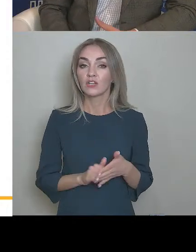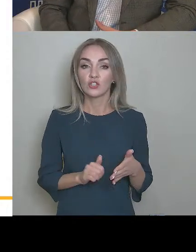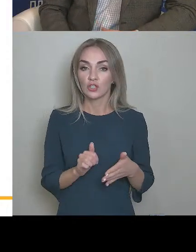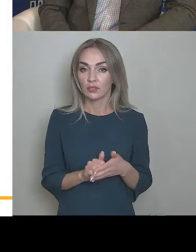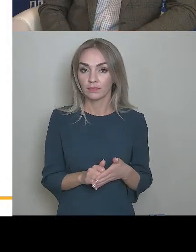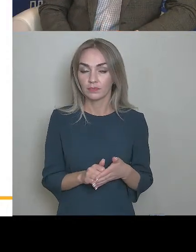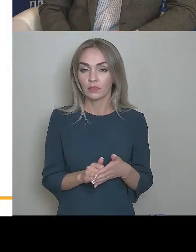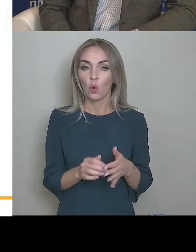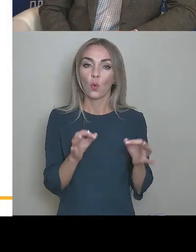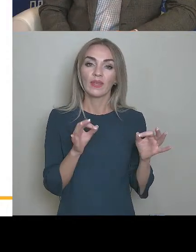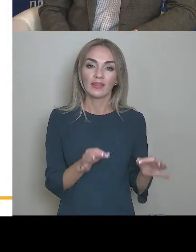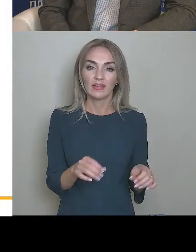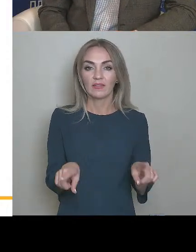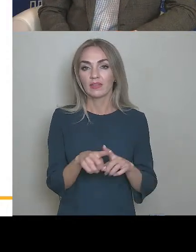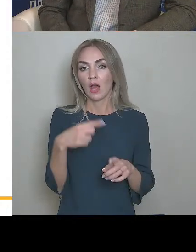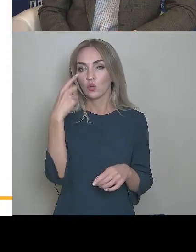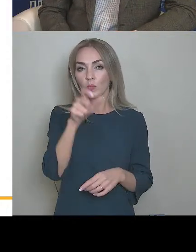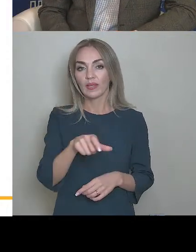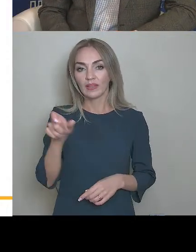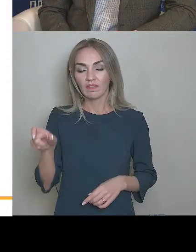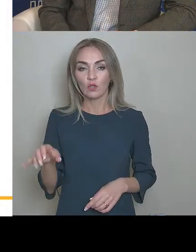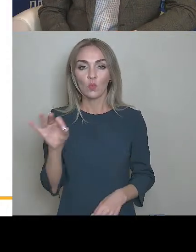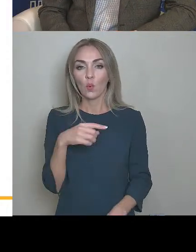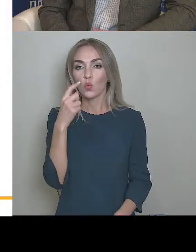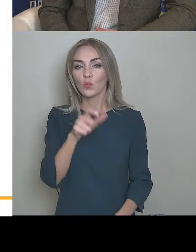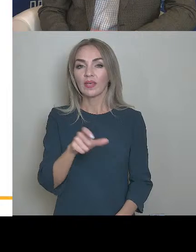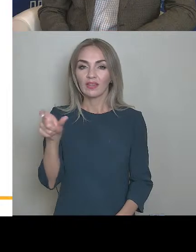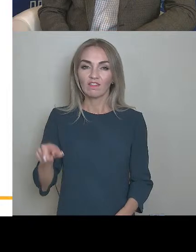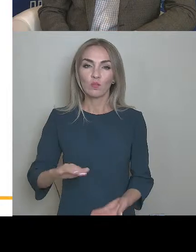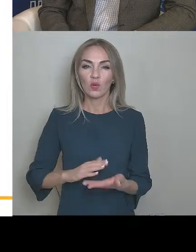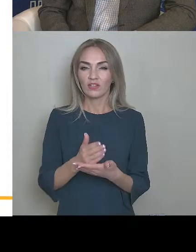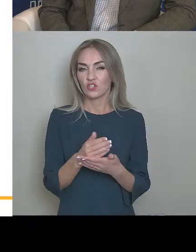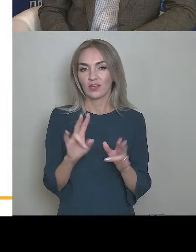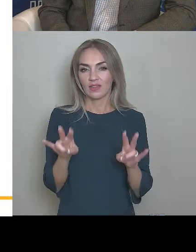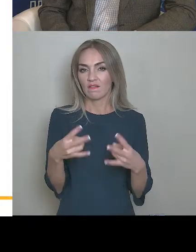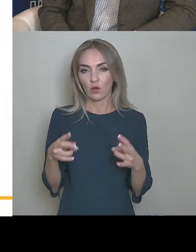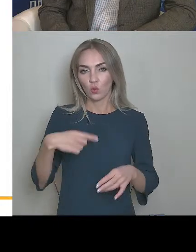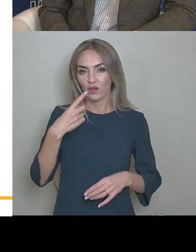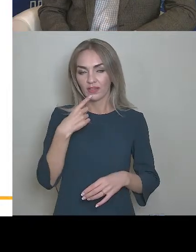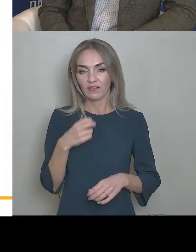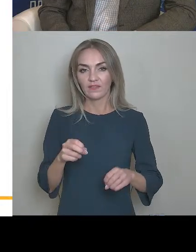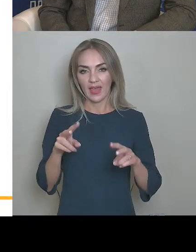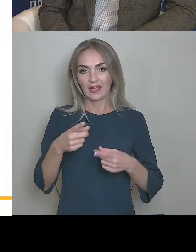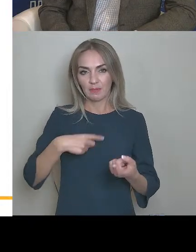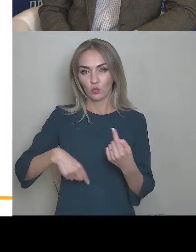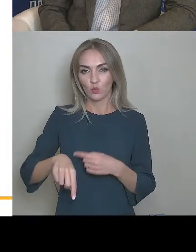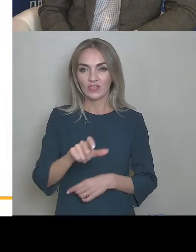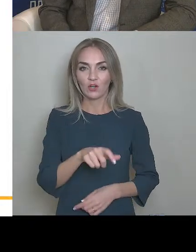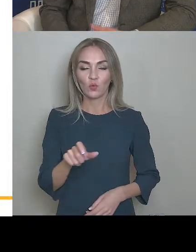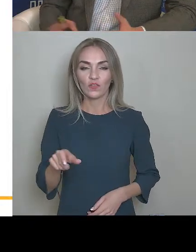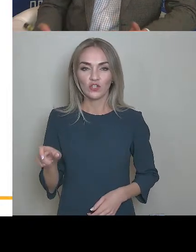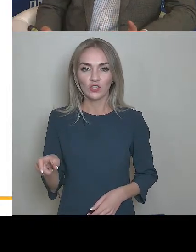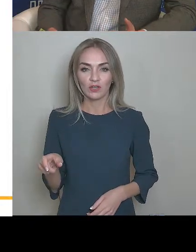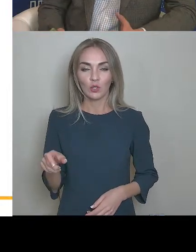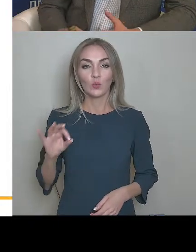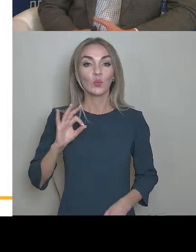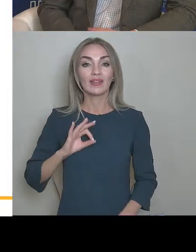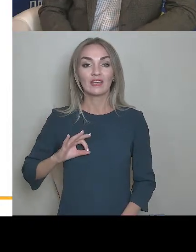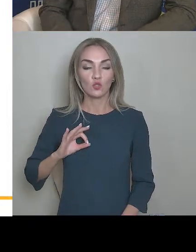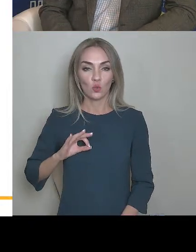the problems, and there were objective and subjective problems, political ones, subjective ones. Maybe we should not discuss them